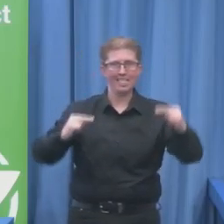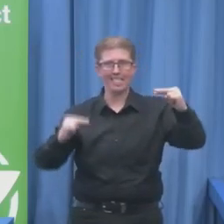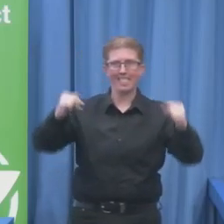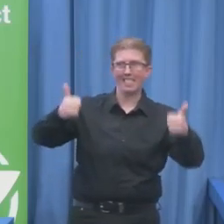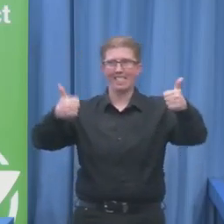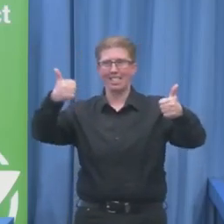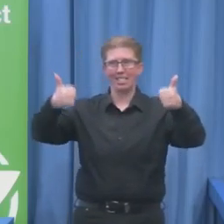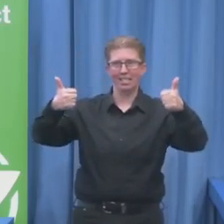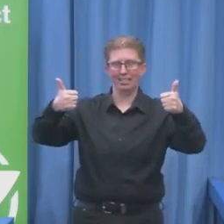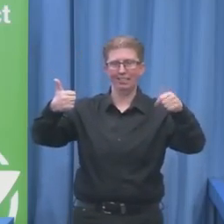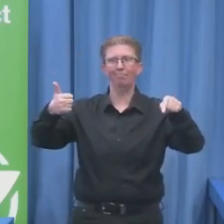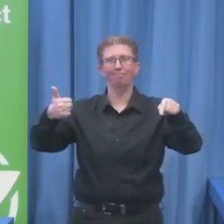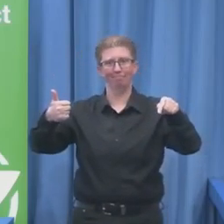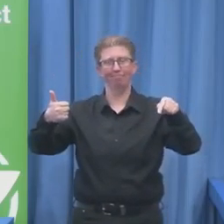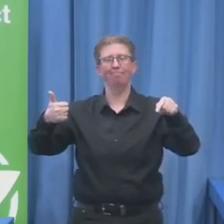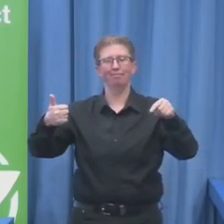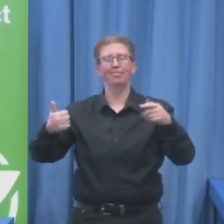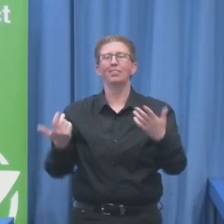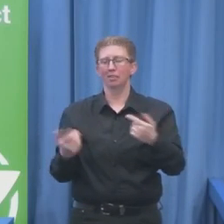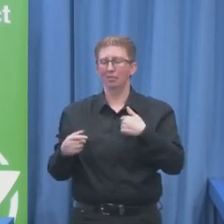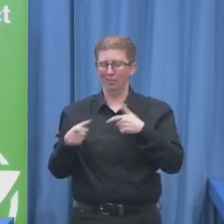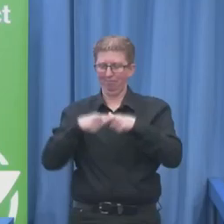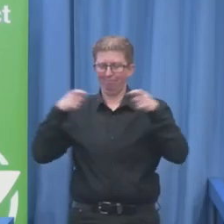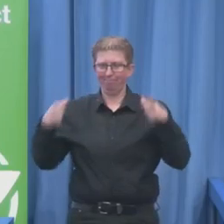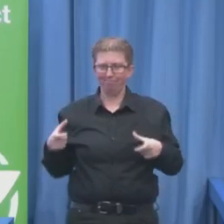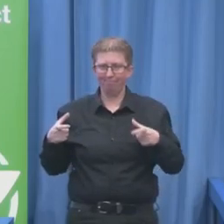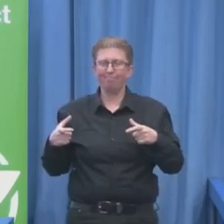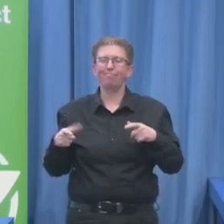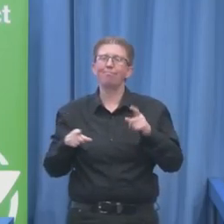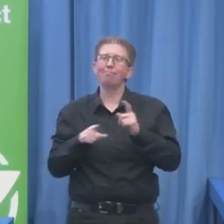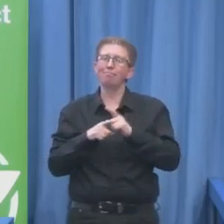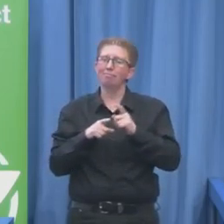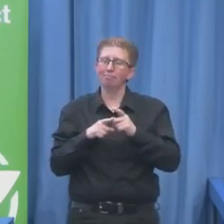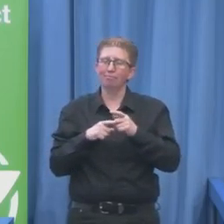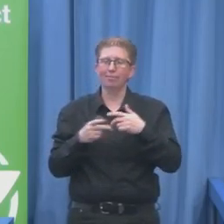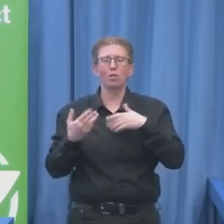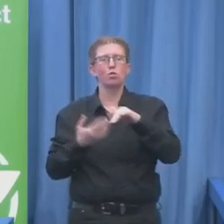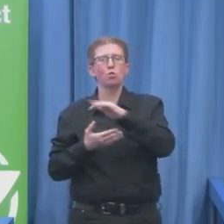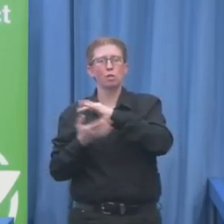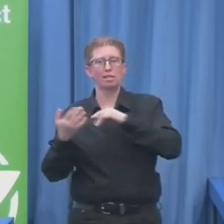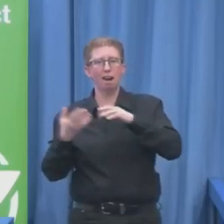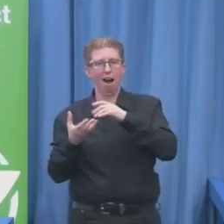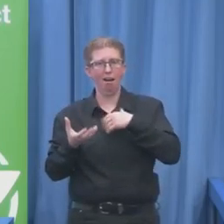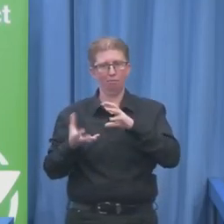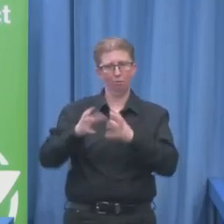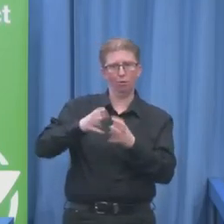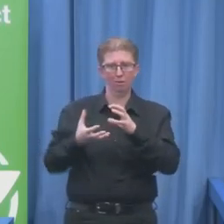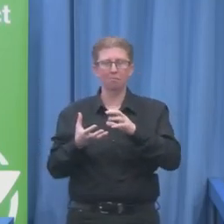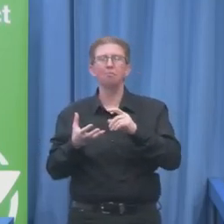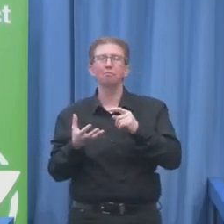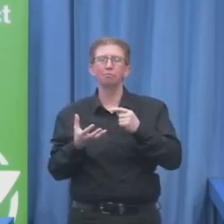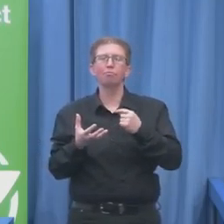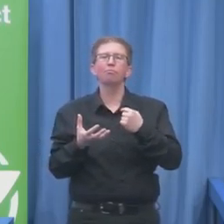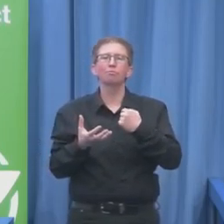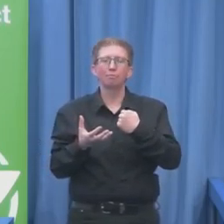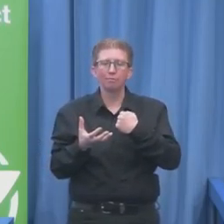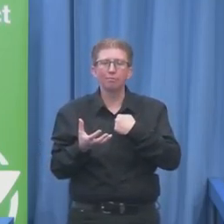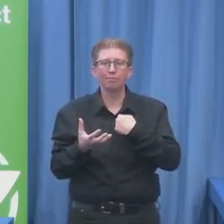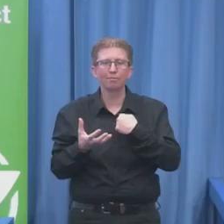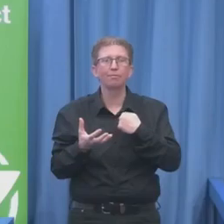us advantage in terms of marketing. And the second one is that we don't have this quota